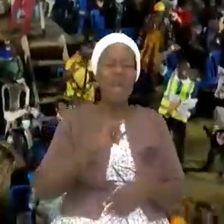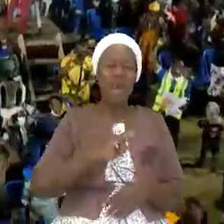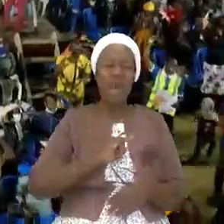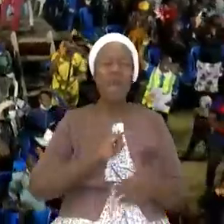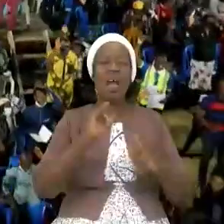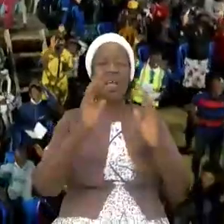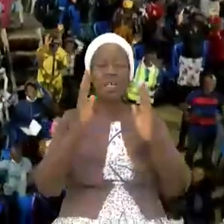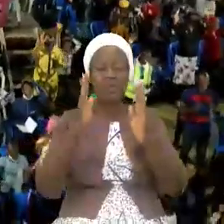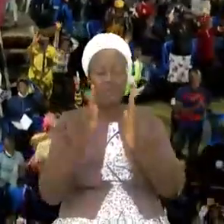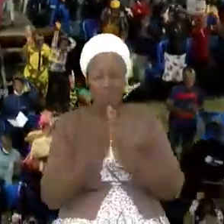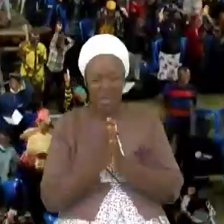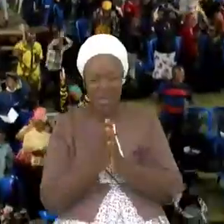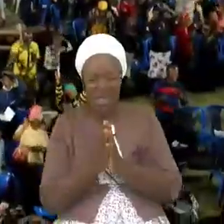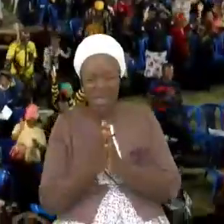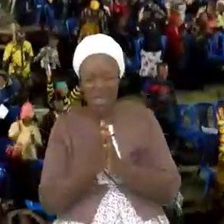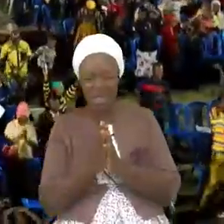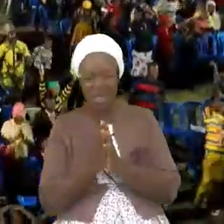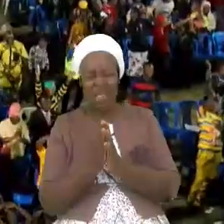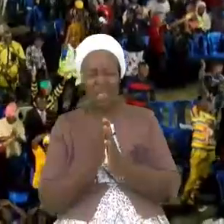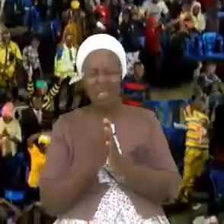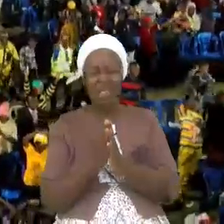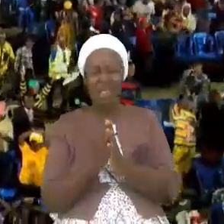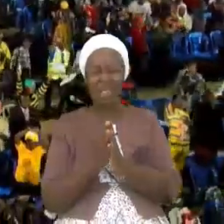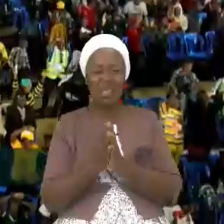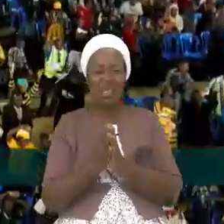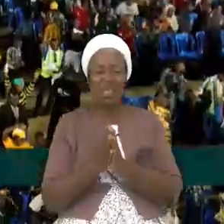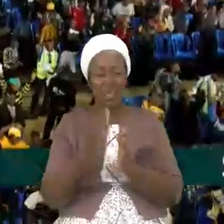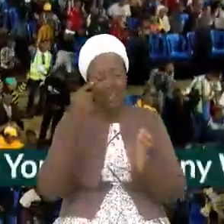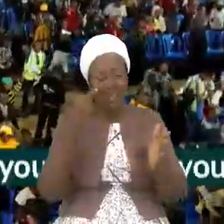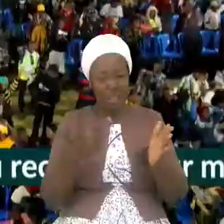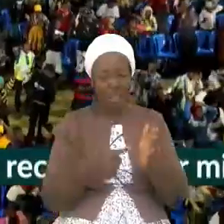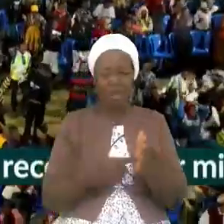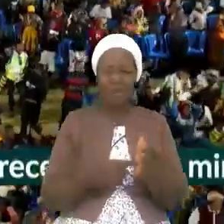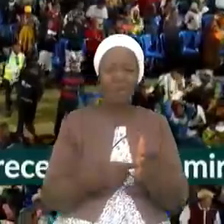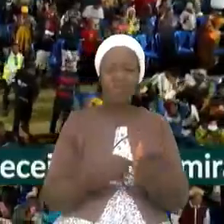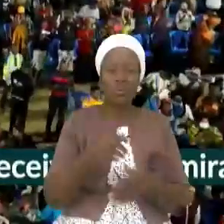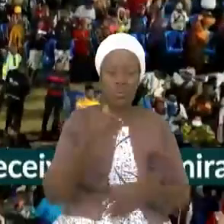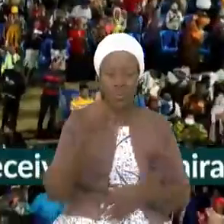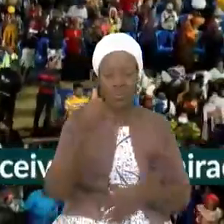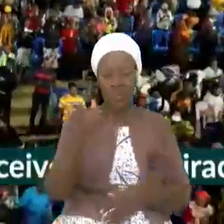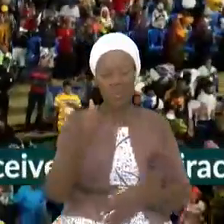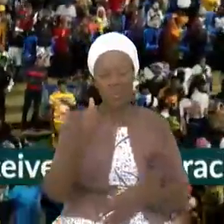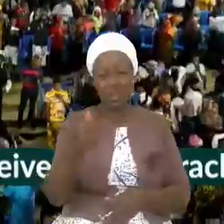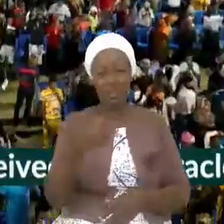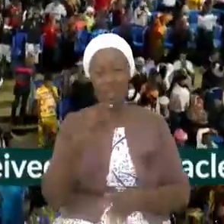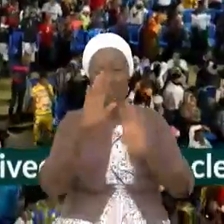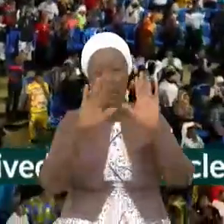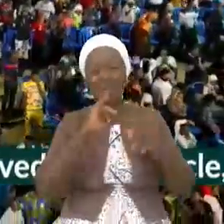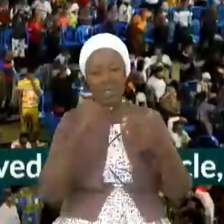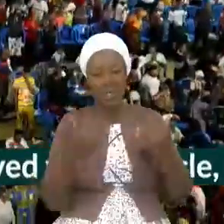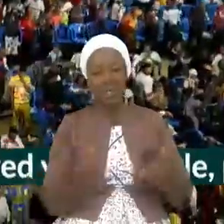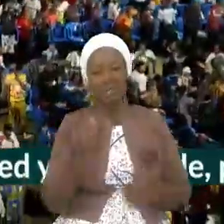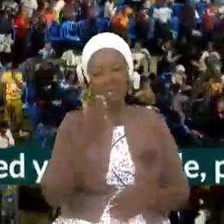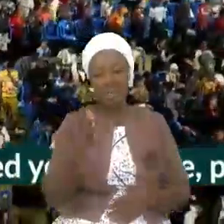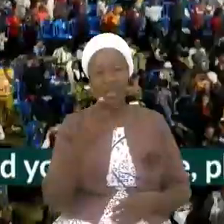Check up yourself. Your miracle is now there. Your healing is right there now. Many,